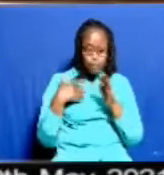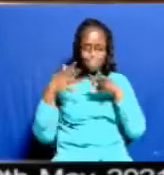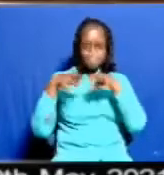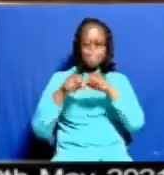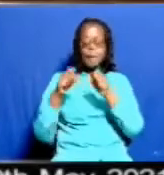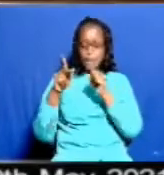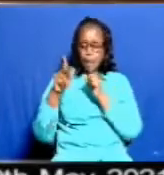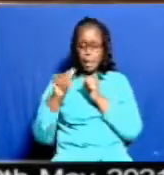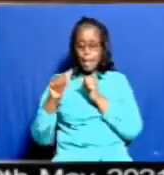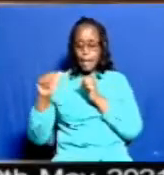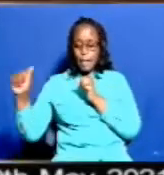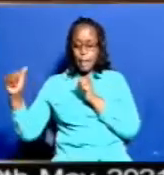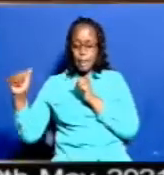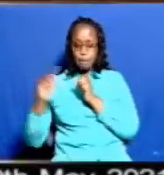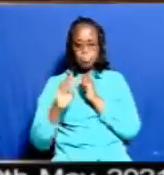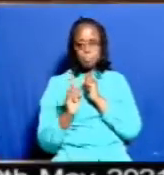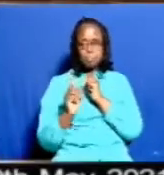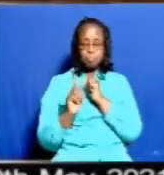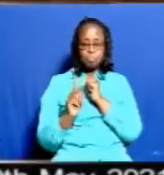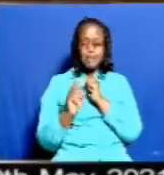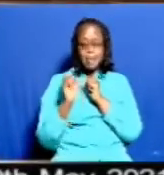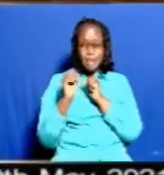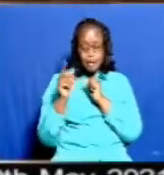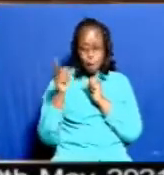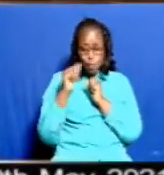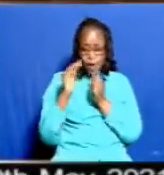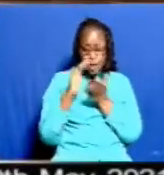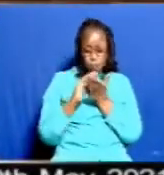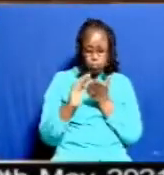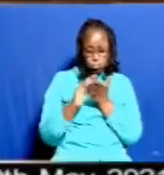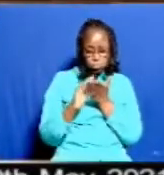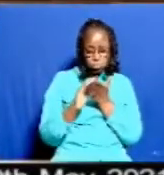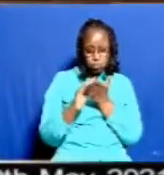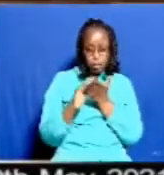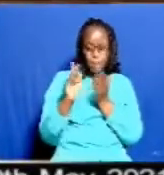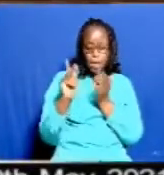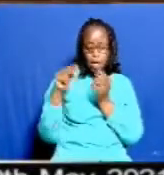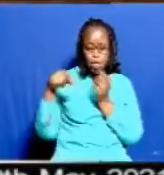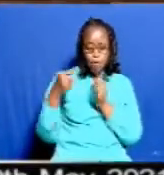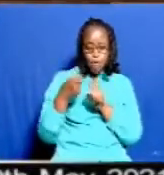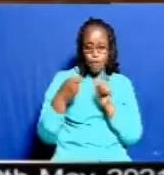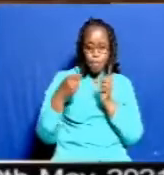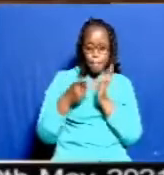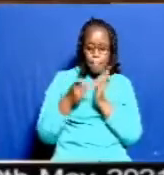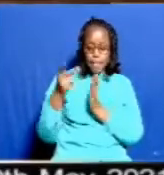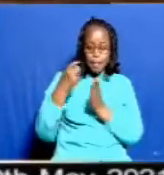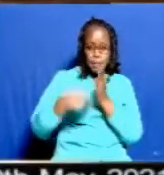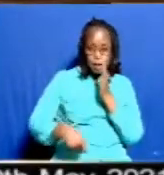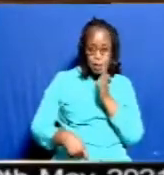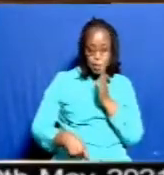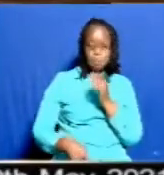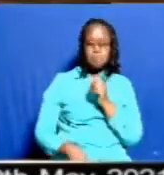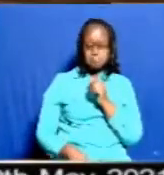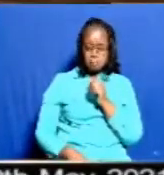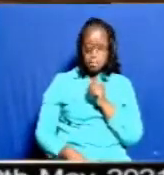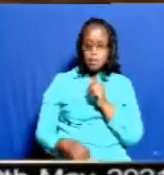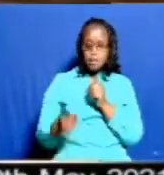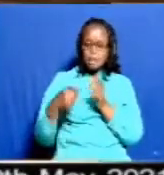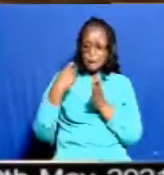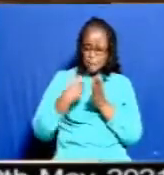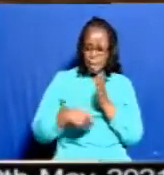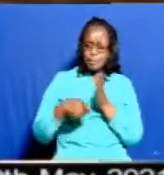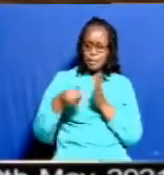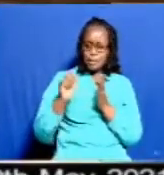must ensure that if we are exempting this corporation from taxes, Honorable Speaker, this corporation must also subject itself to the